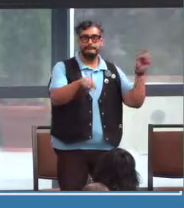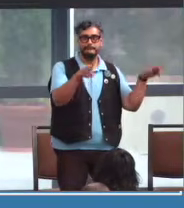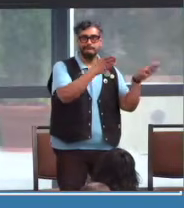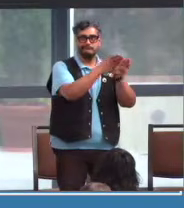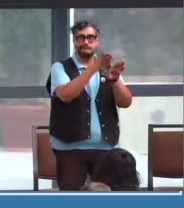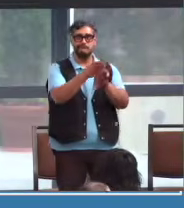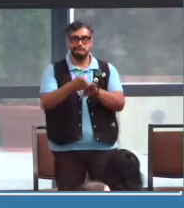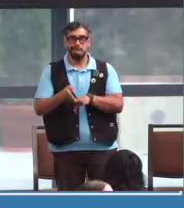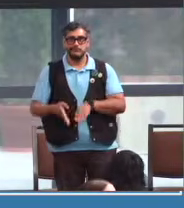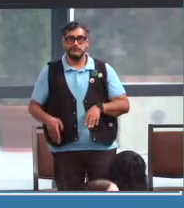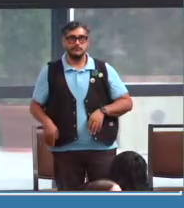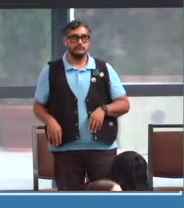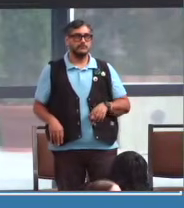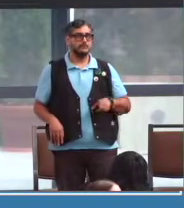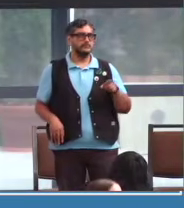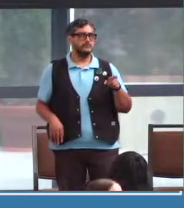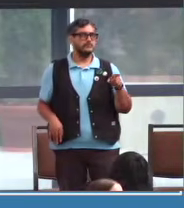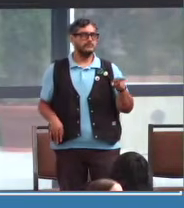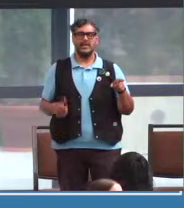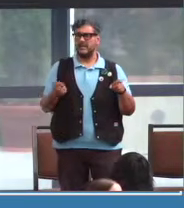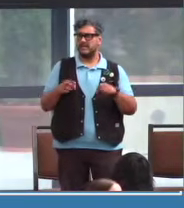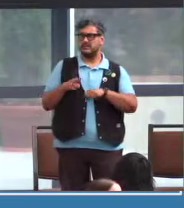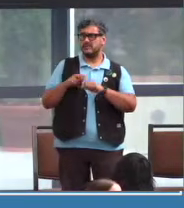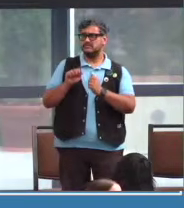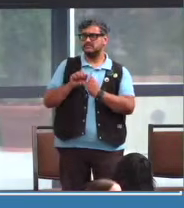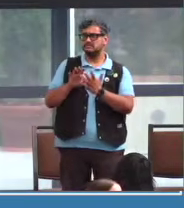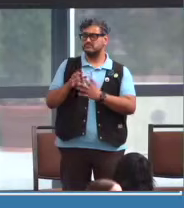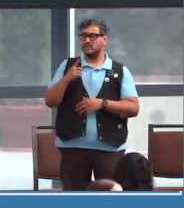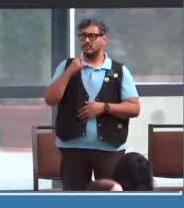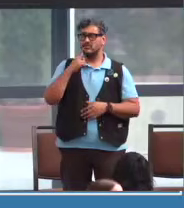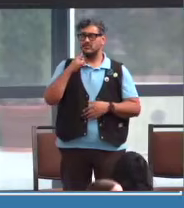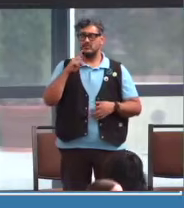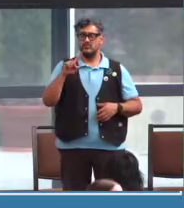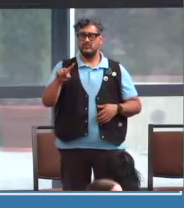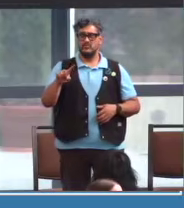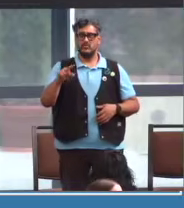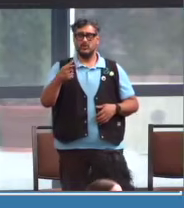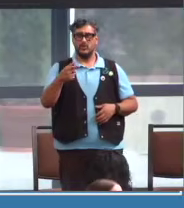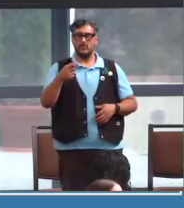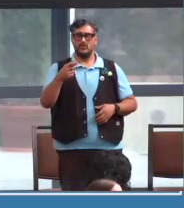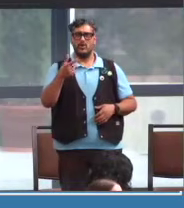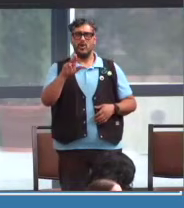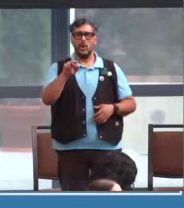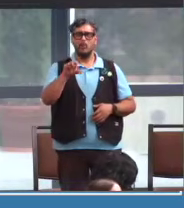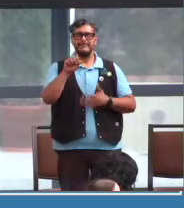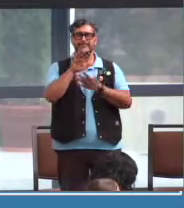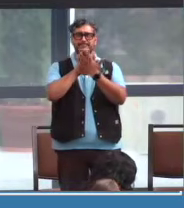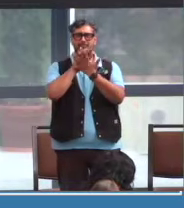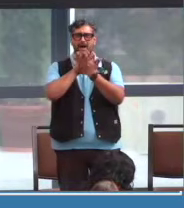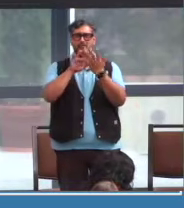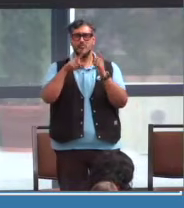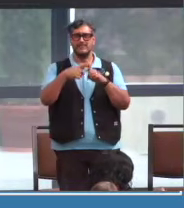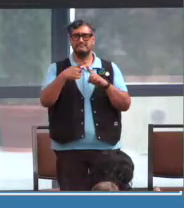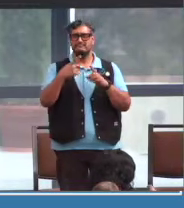Hi, doctor. Quick question. Any holistic approaches for like lupus fog or like when you forget things?